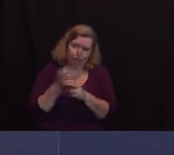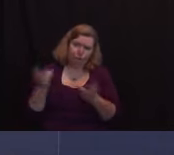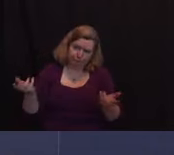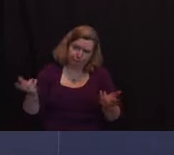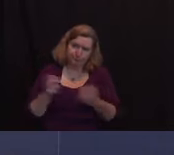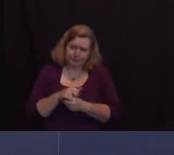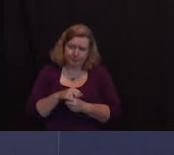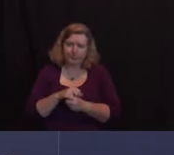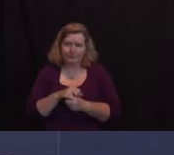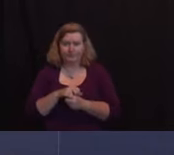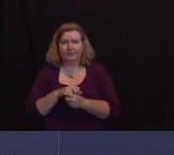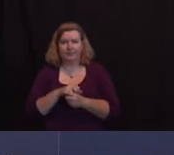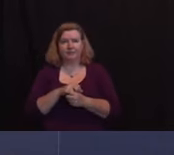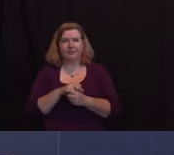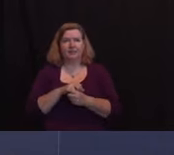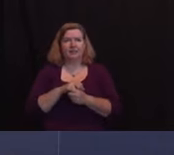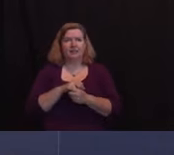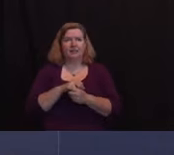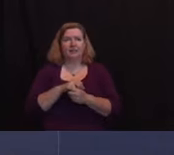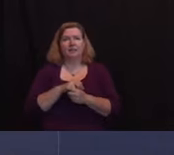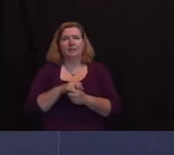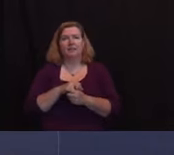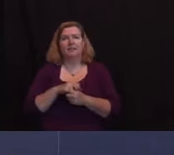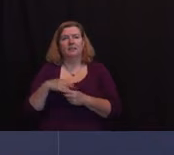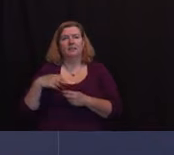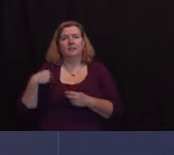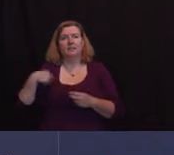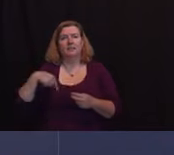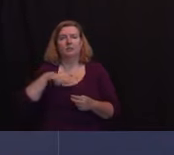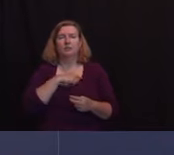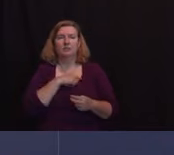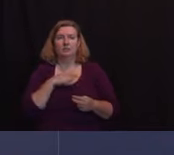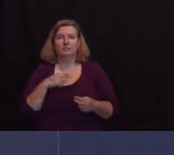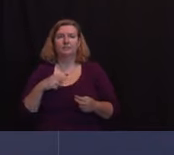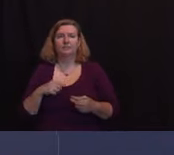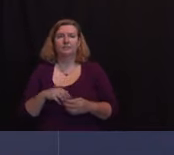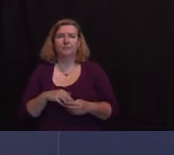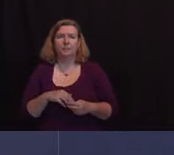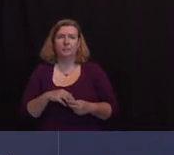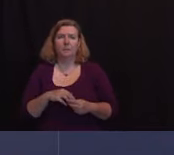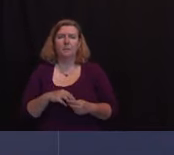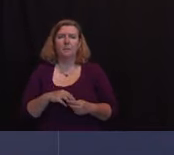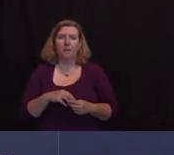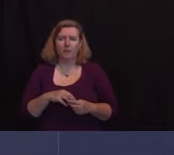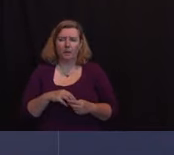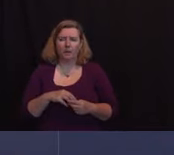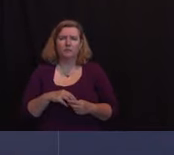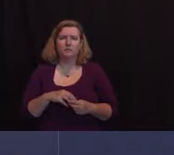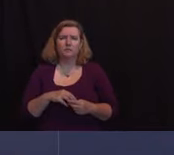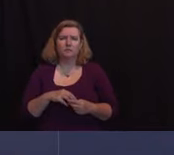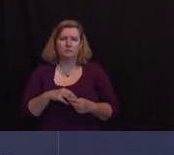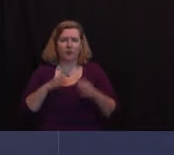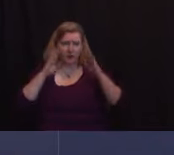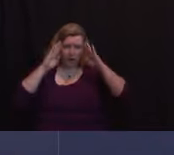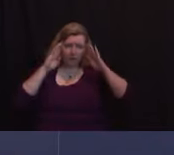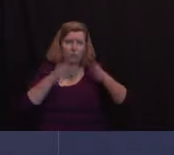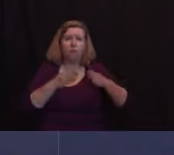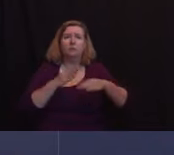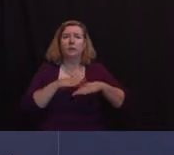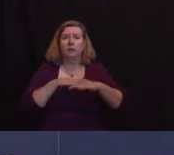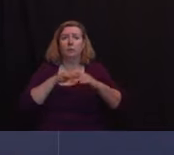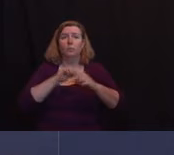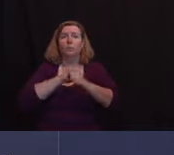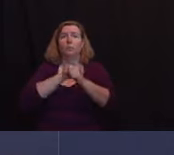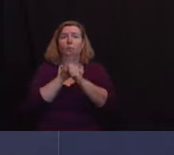there were a lot of efforts that we did this past year related to COVID-19 control that really helped with limiting